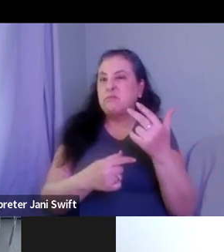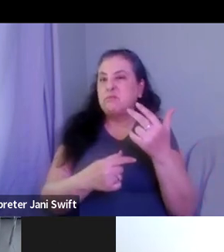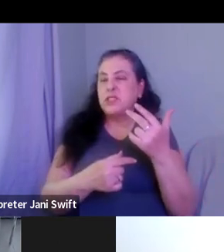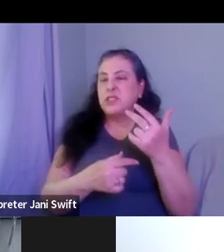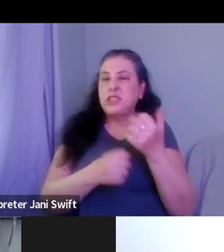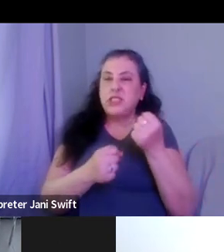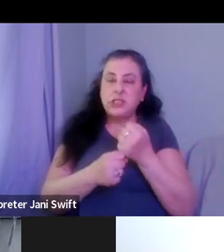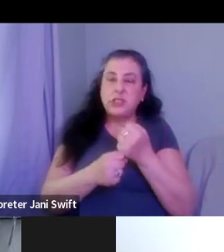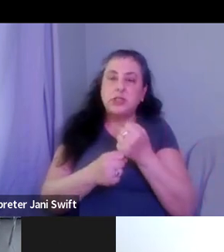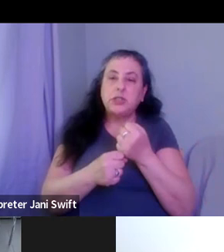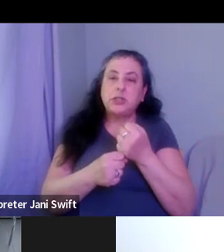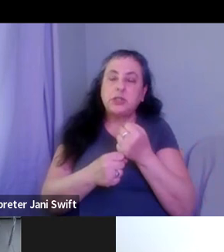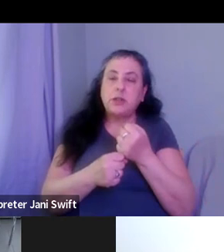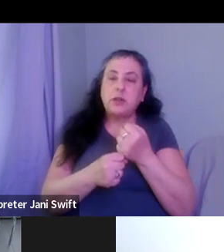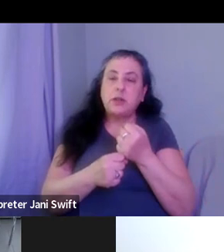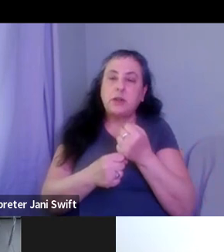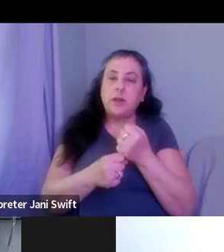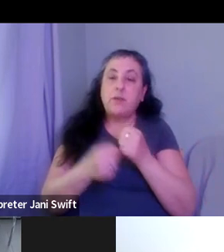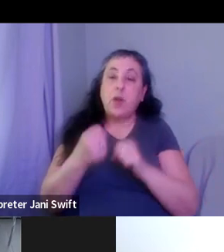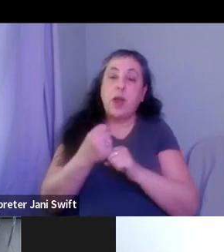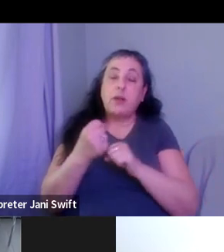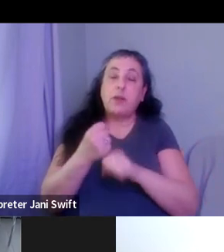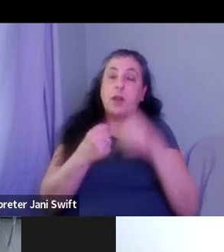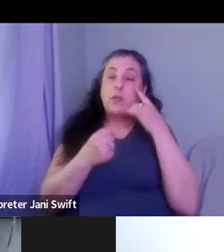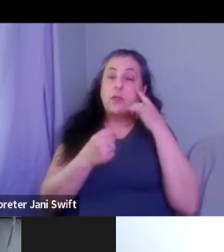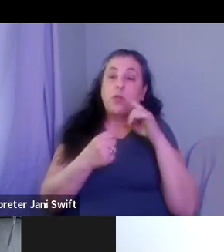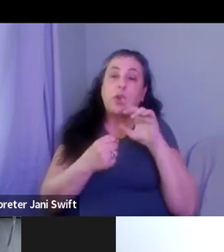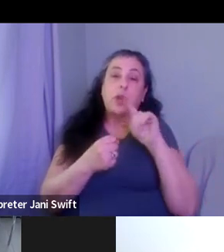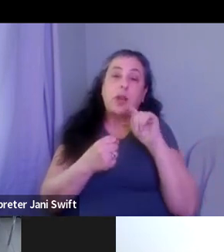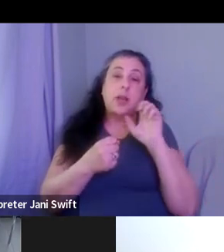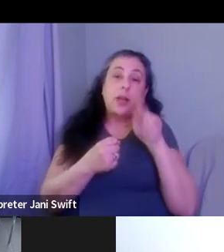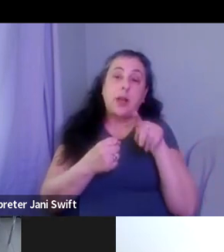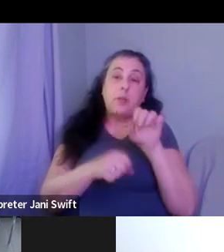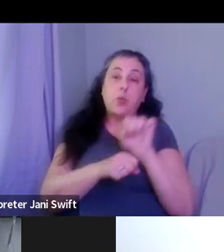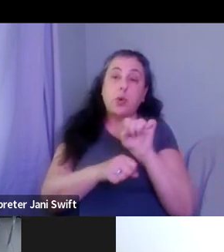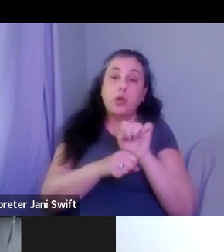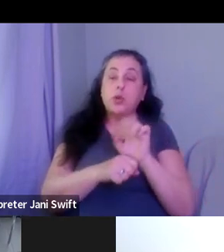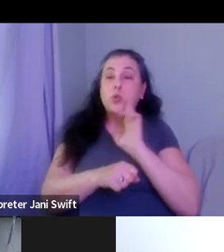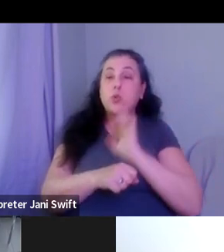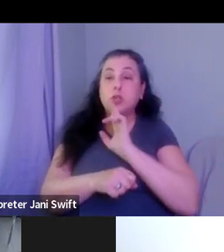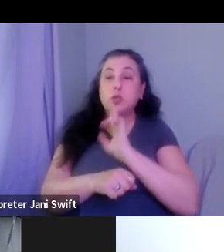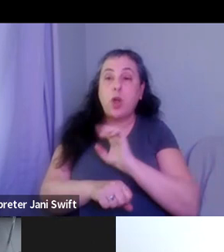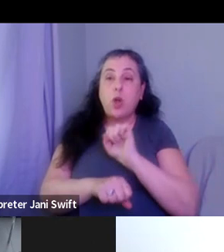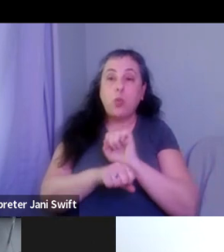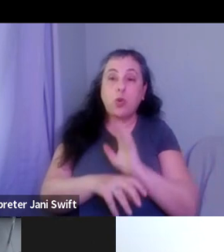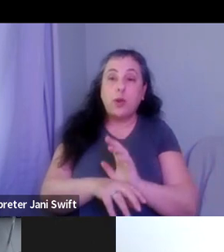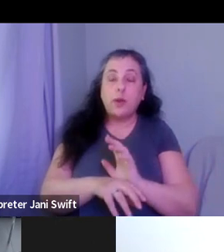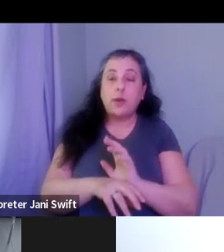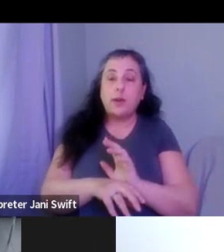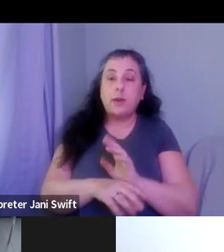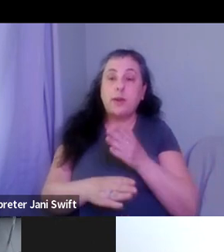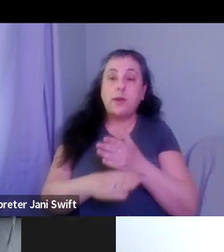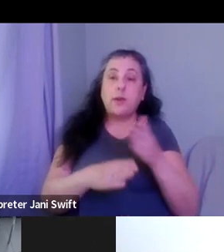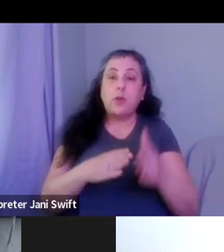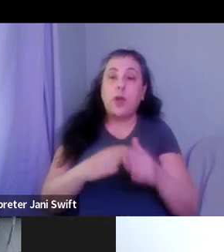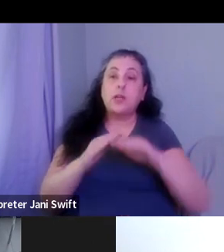years now, it's been advocating for tip workers, restaurant workers, which to end